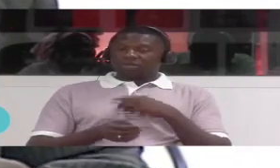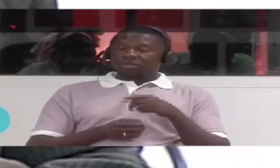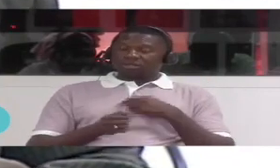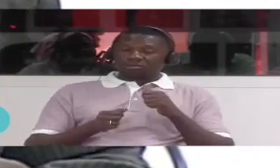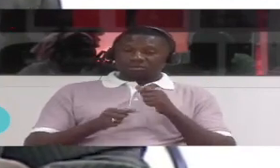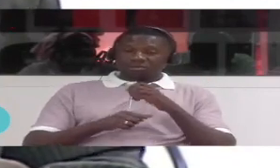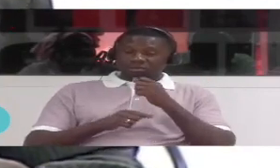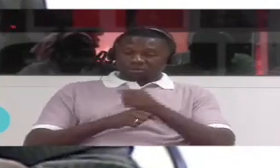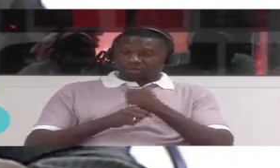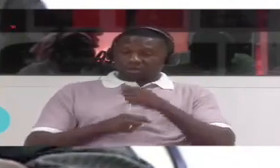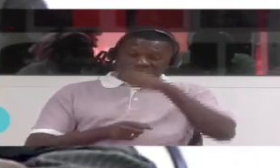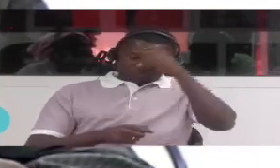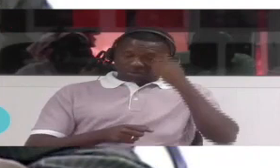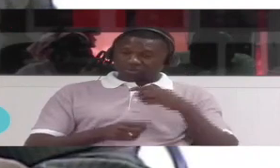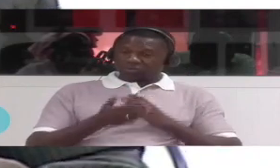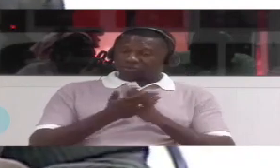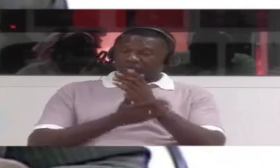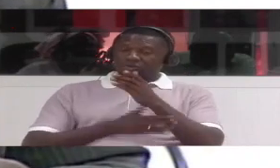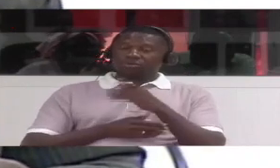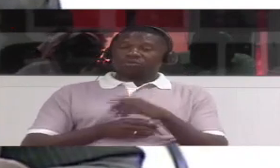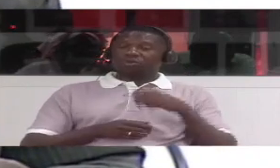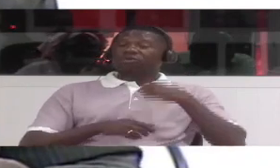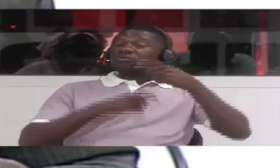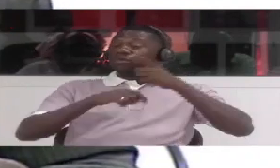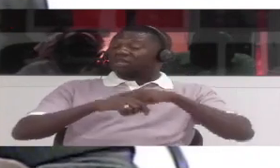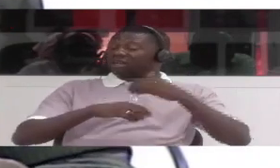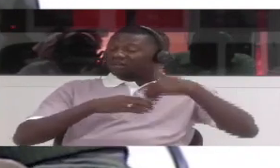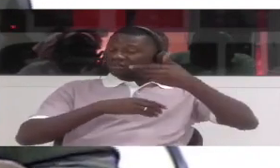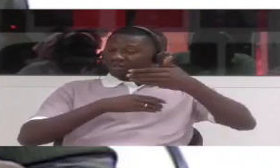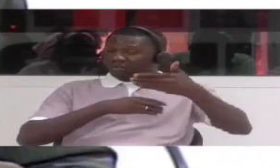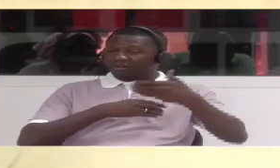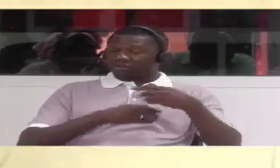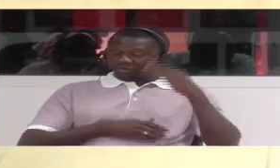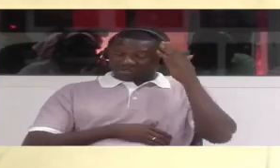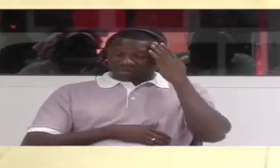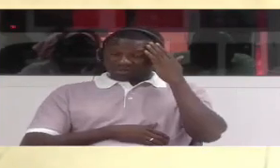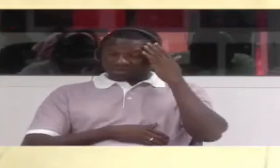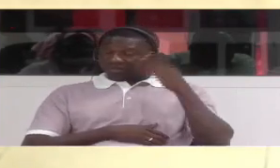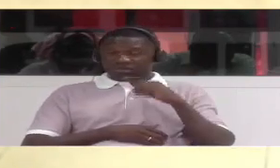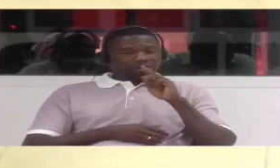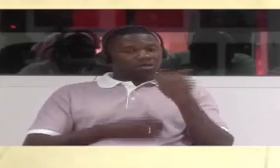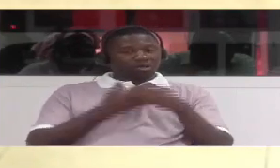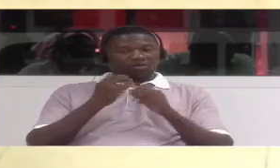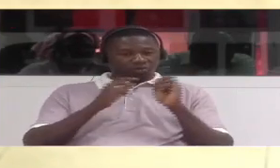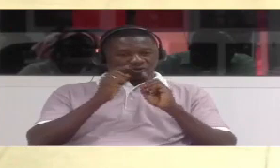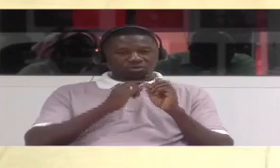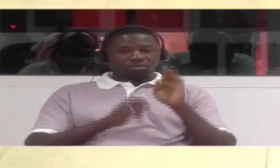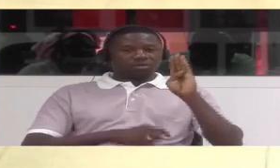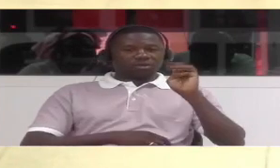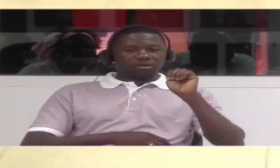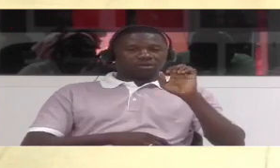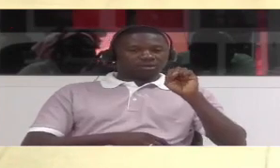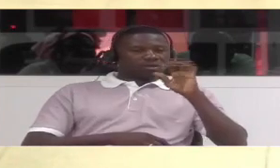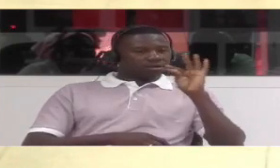continue to work. But sometime along the way, I think, I never spoken to Mr. Best, he felt